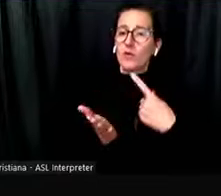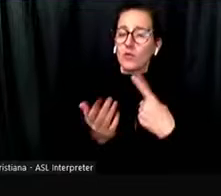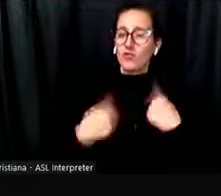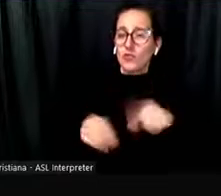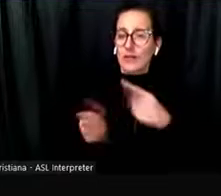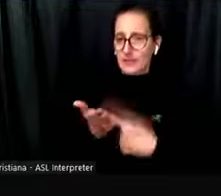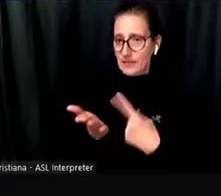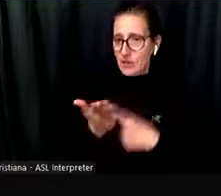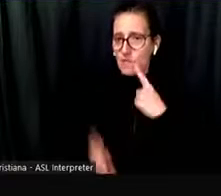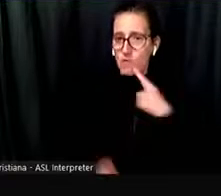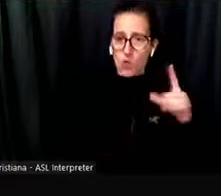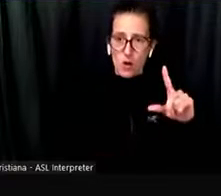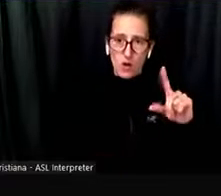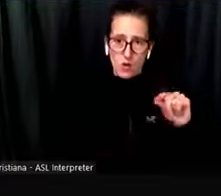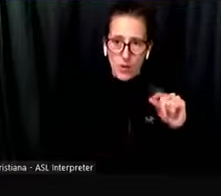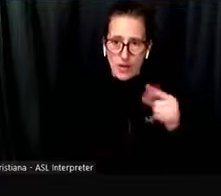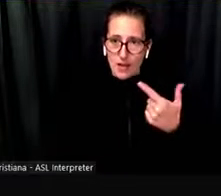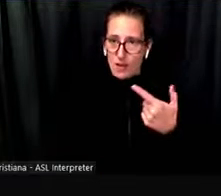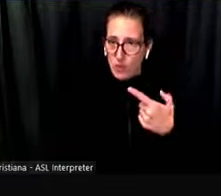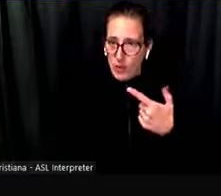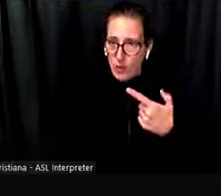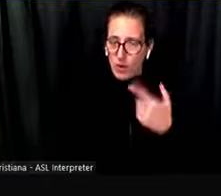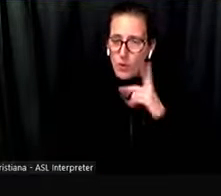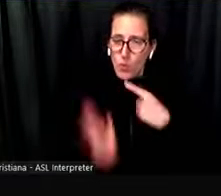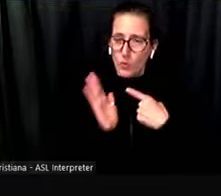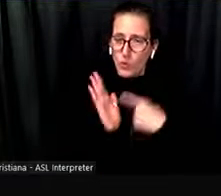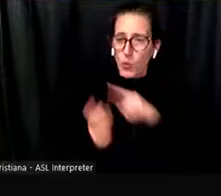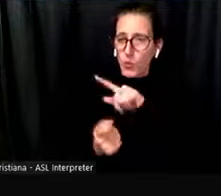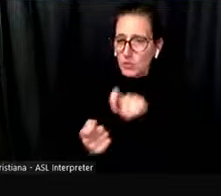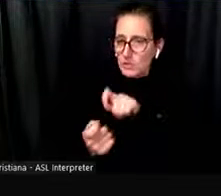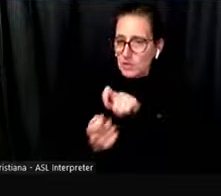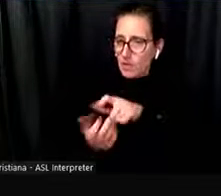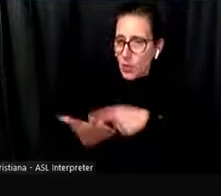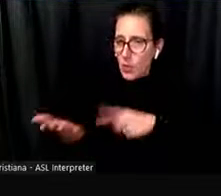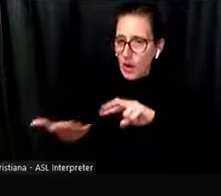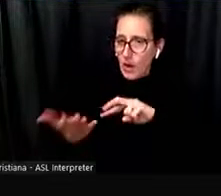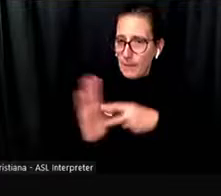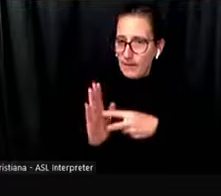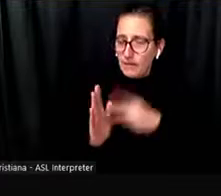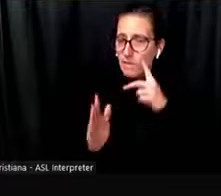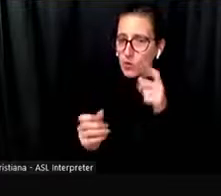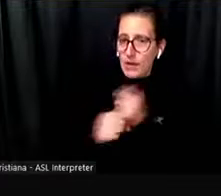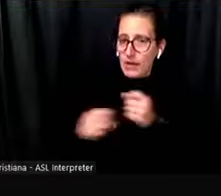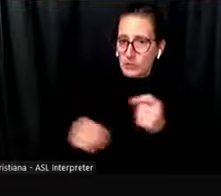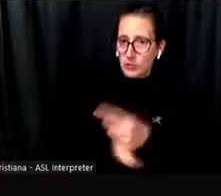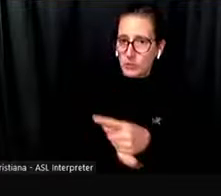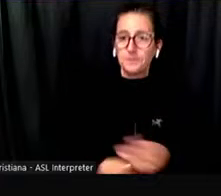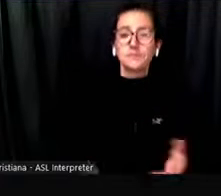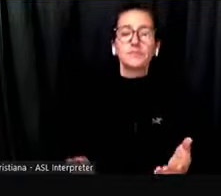live view of what I mean by that. So next slide, please.